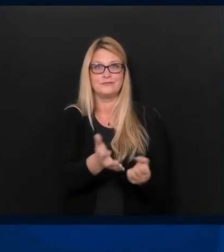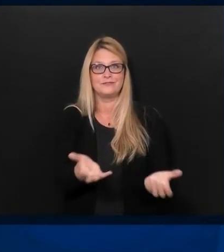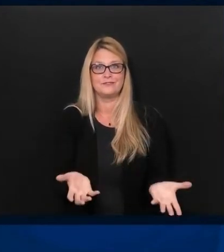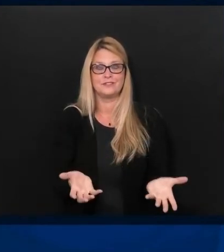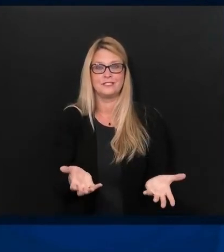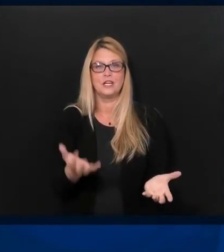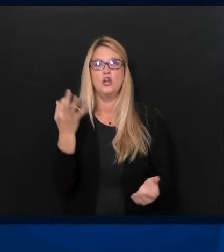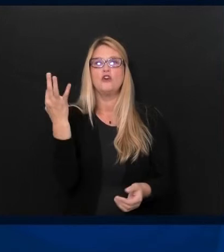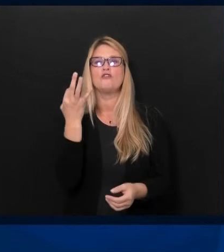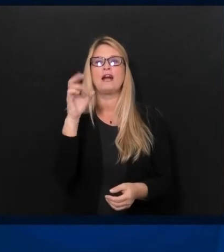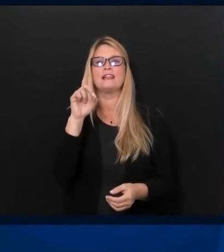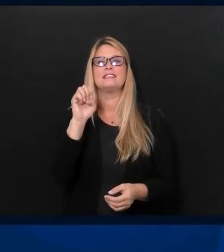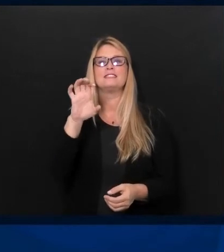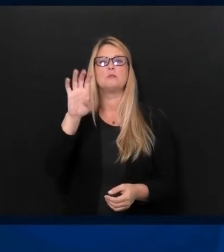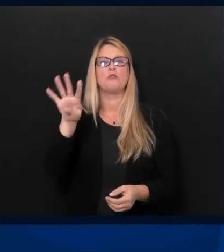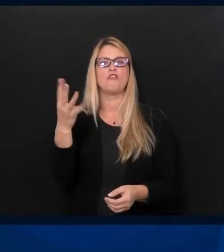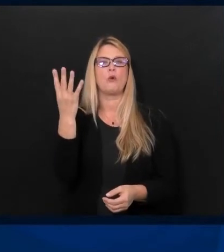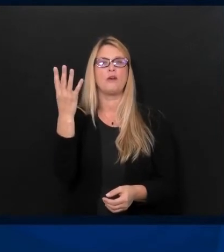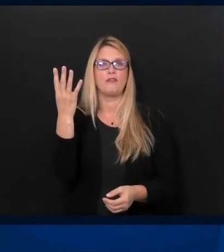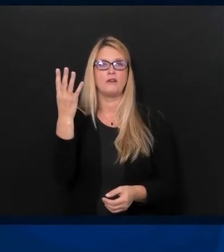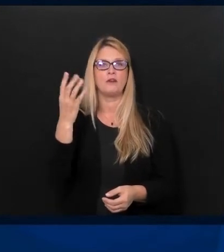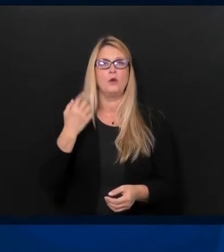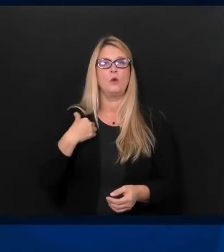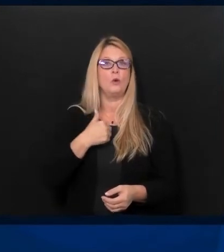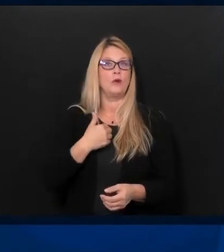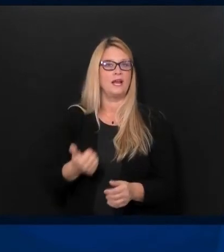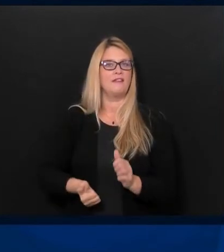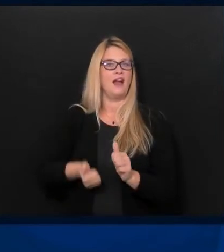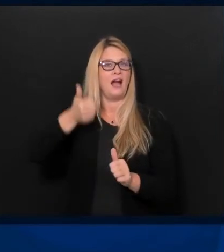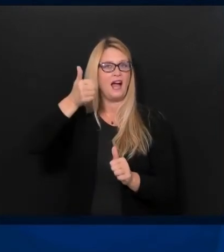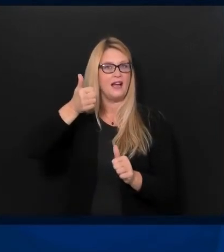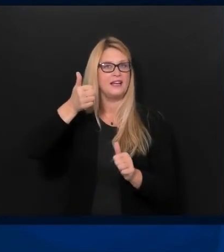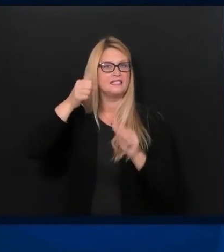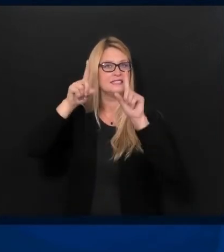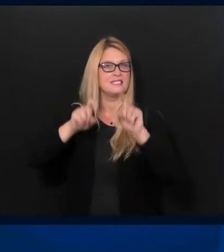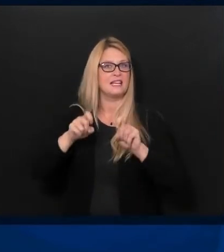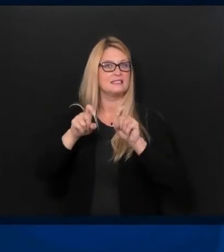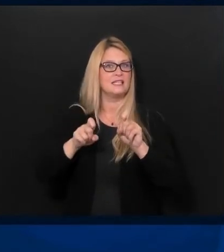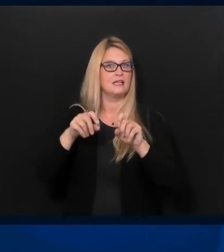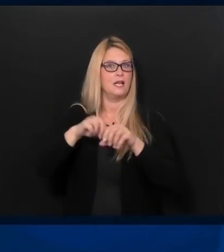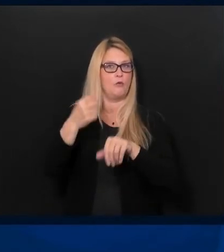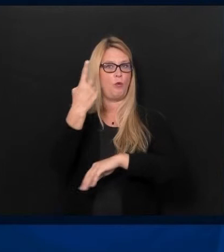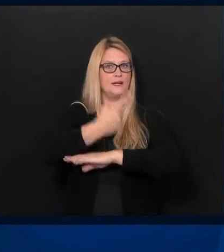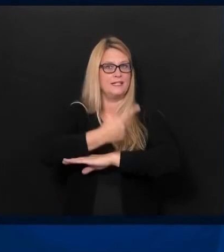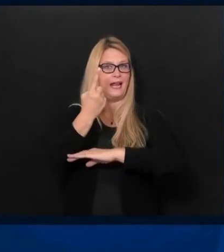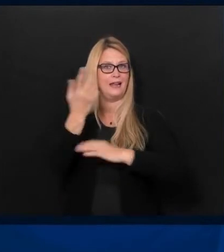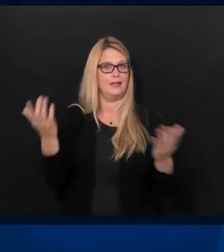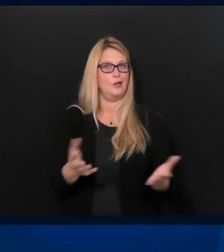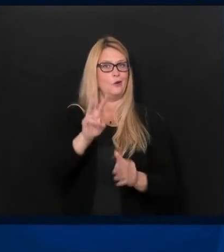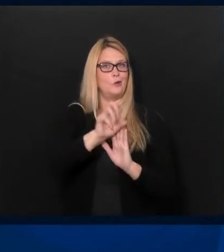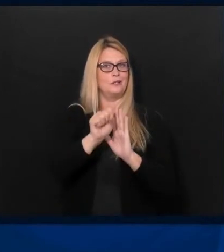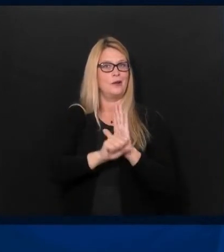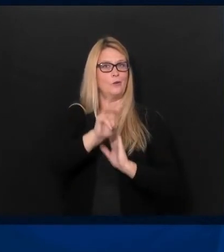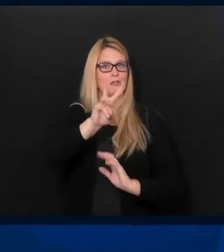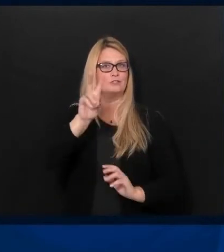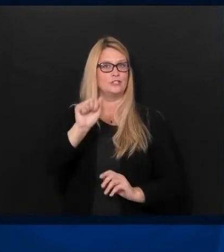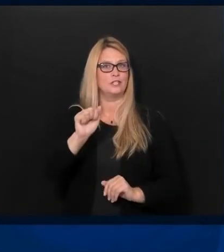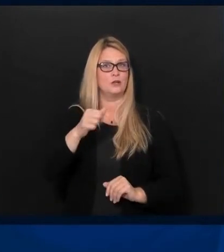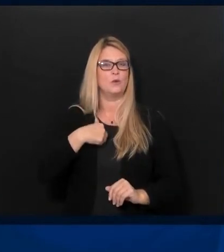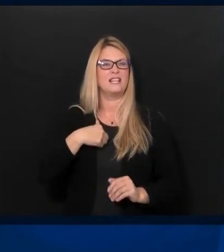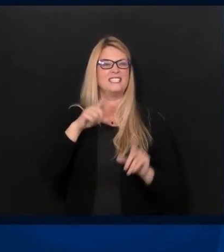On Friday, December the 4th, was the highest one-day testing total ever in the state of West Virginia. We tested